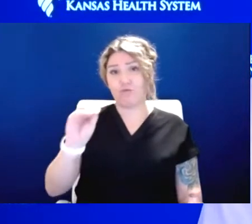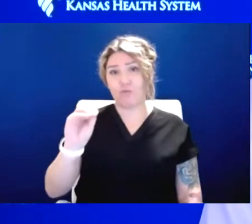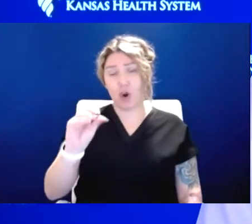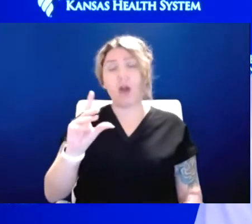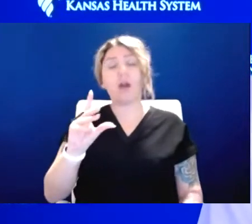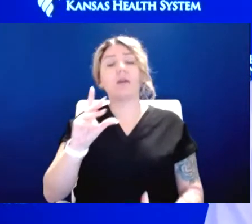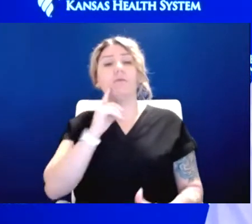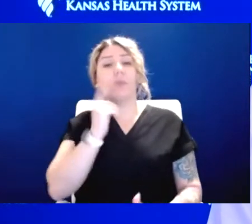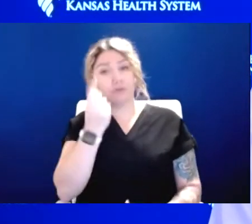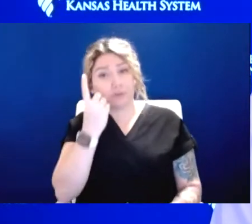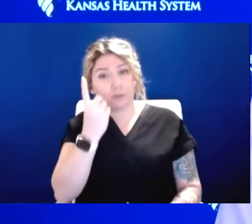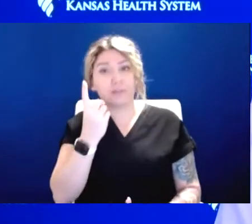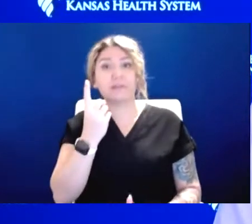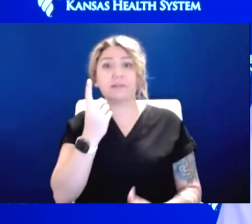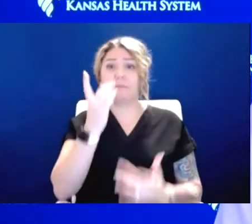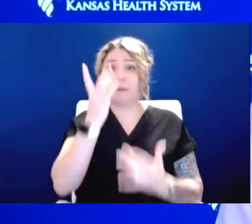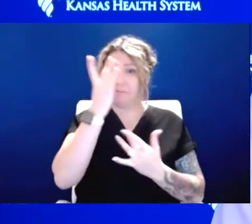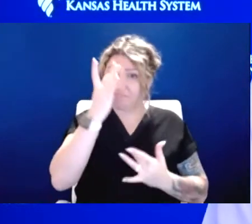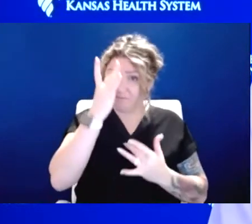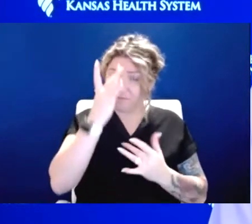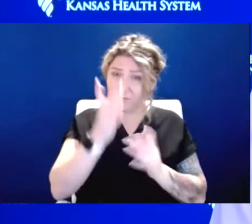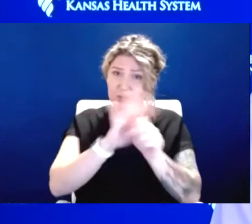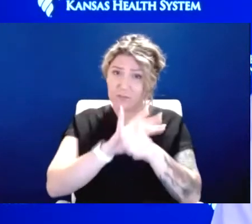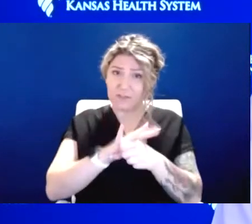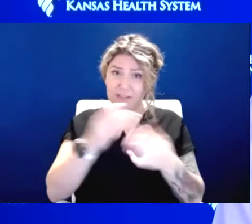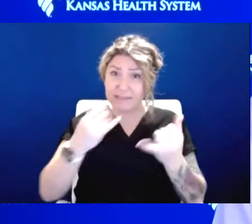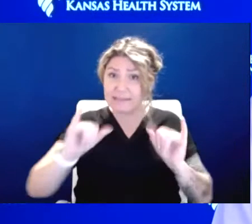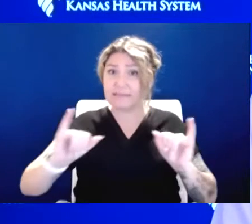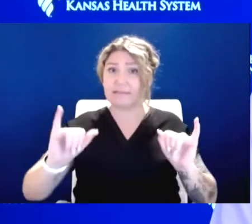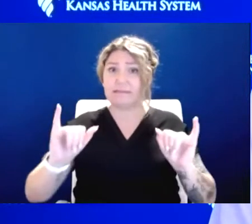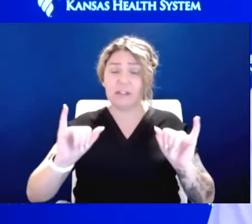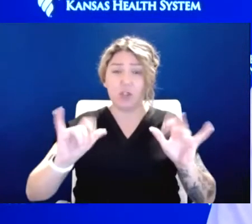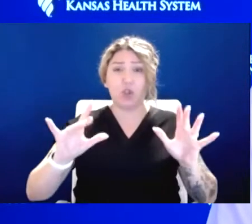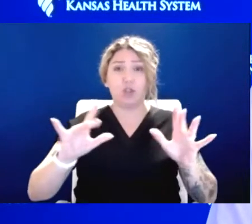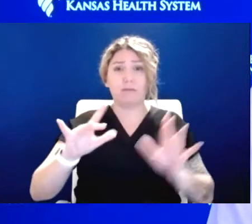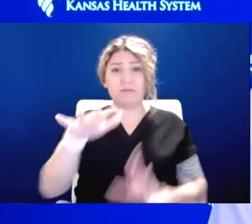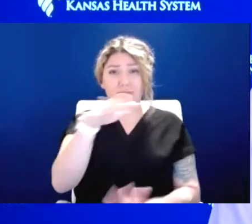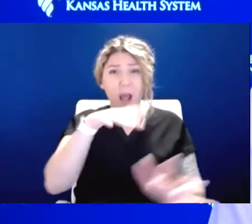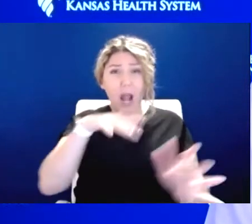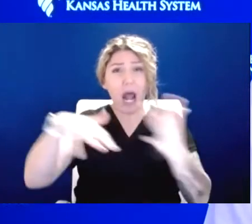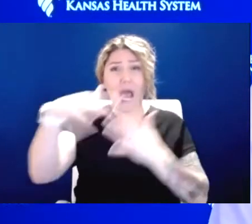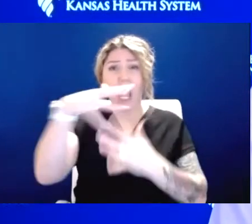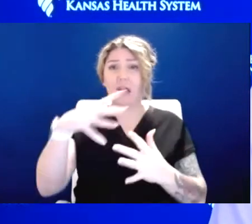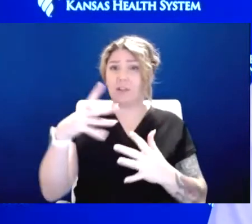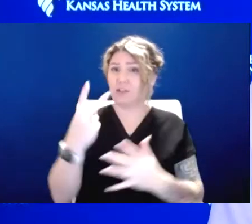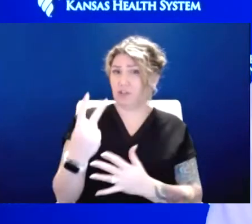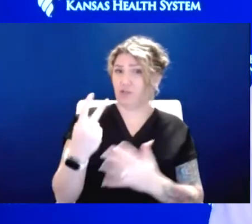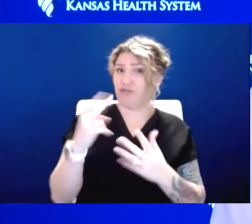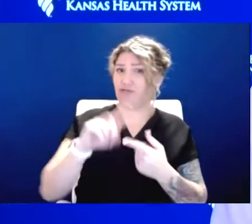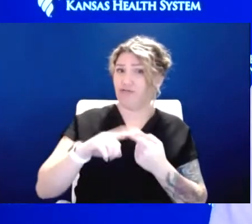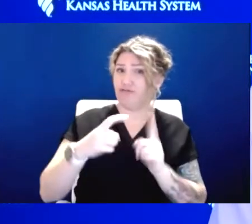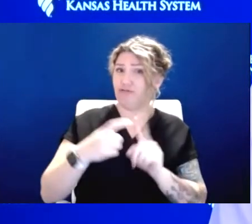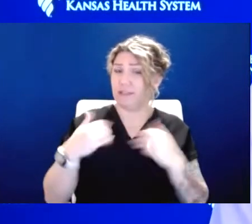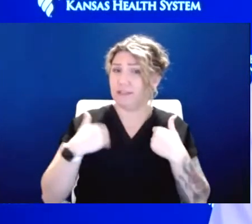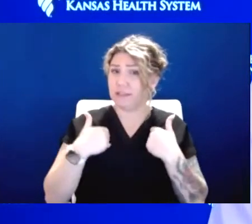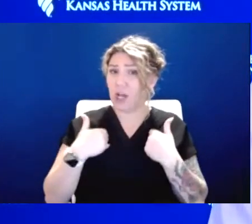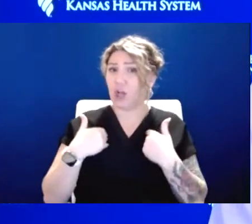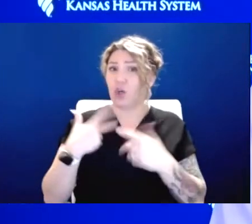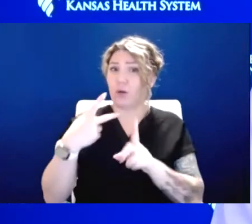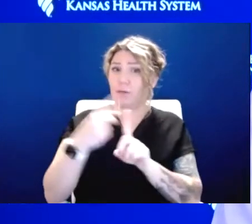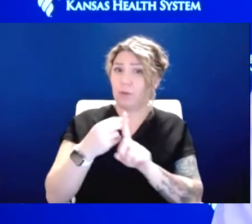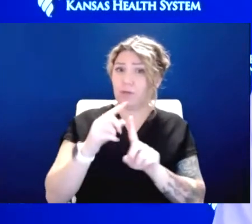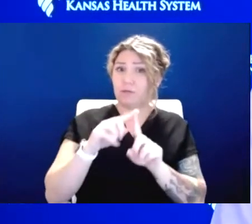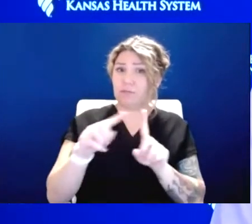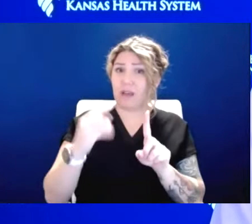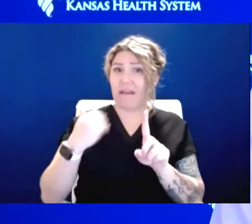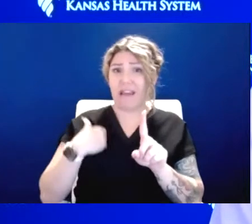virus is still circulating out there. I have 2 friends who have it right now. They are younger, they are boosted, but they are having significant